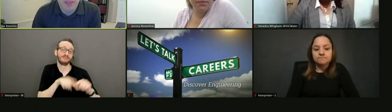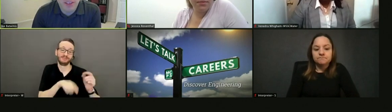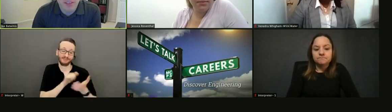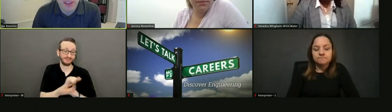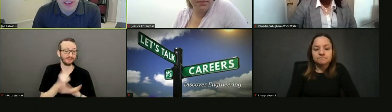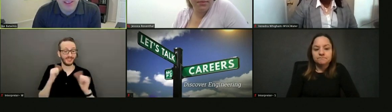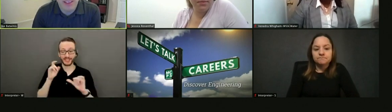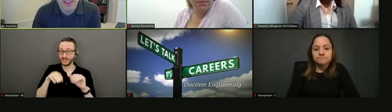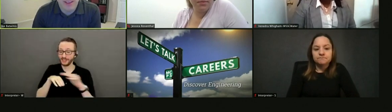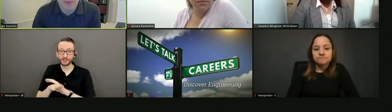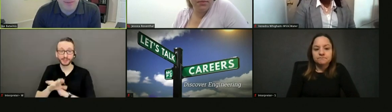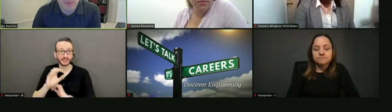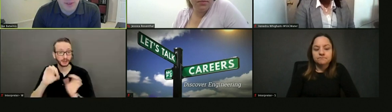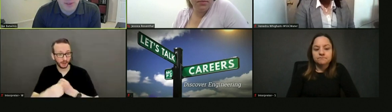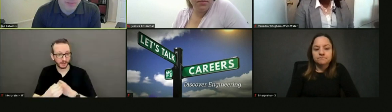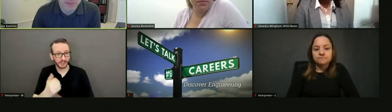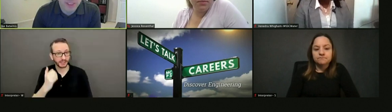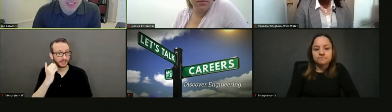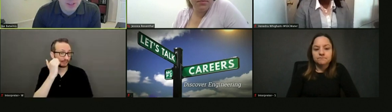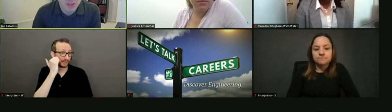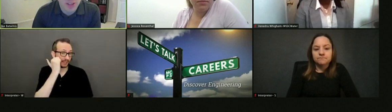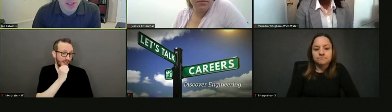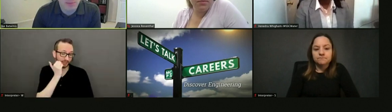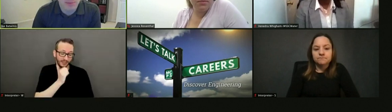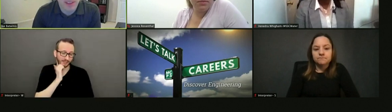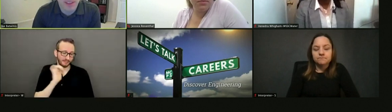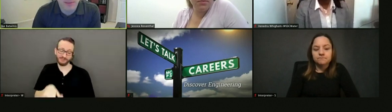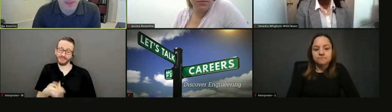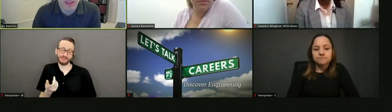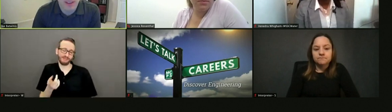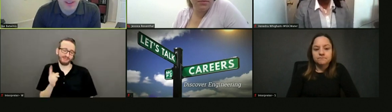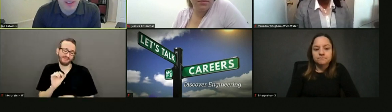to the office every day. Just it's the nature of the job.